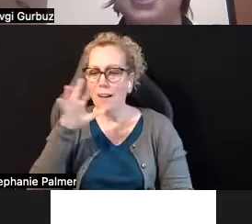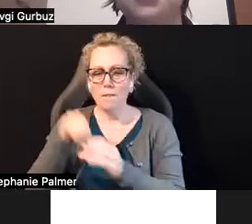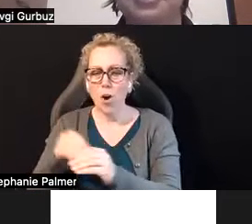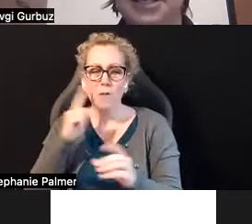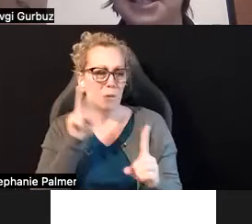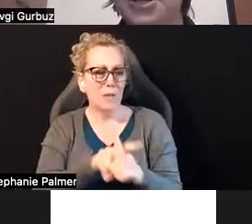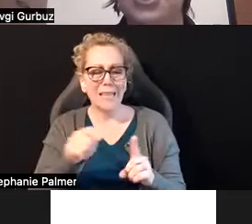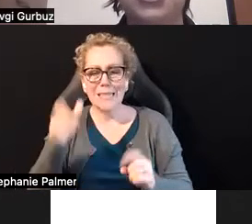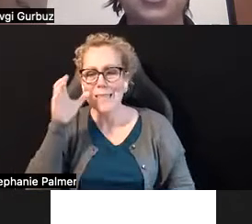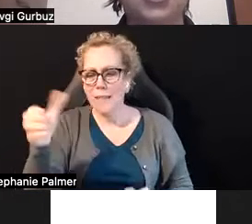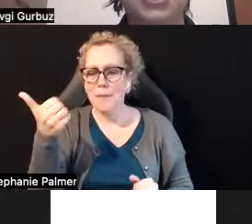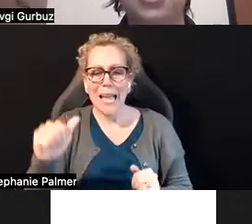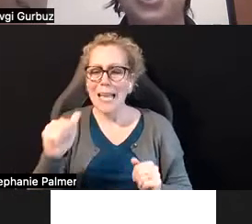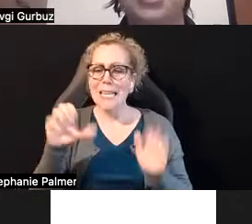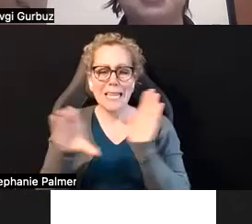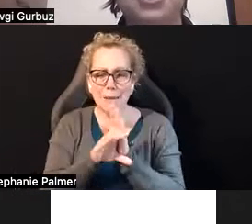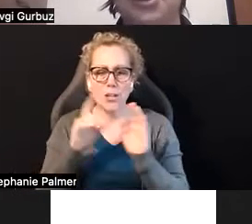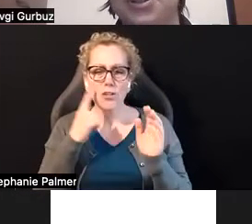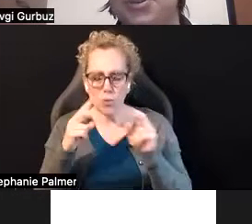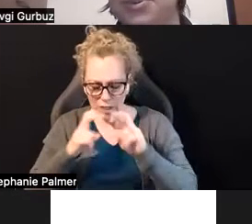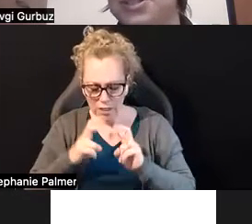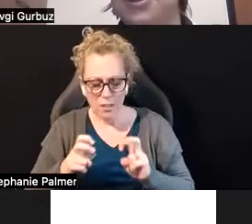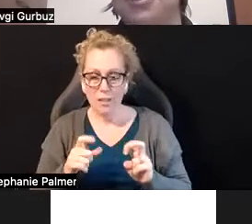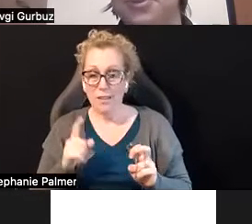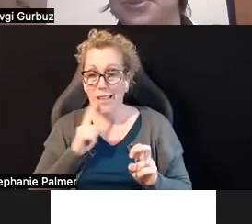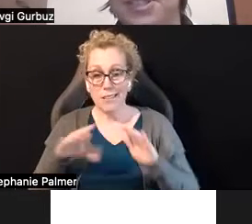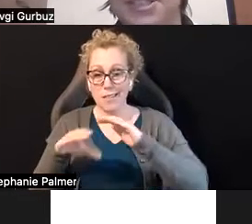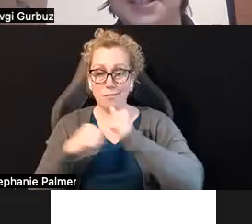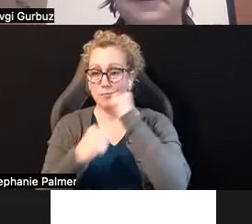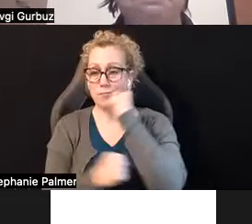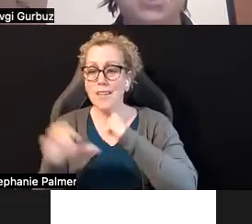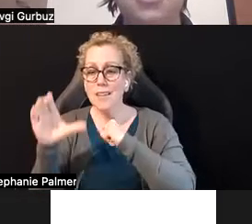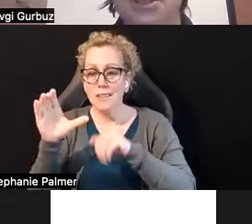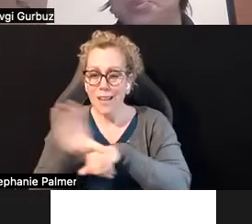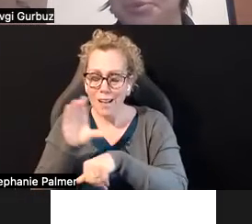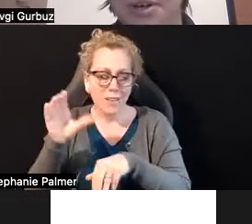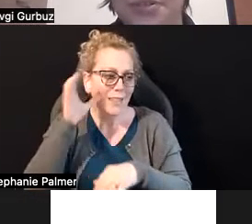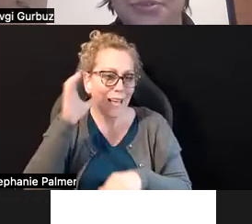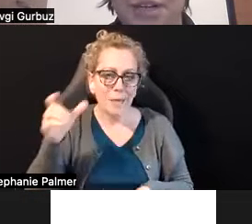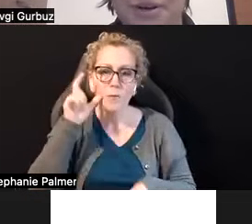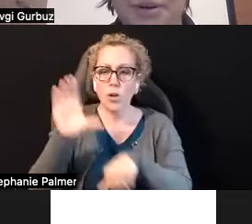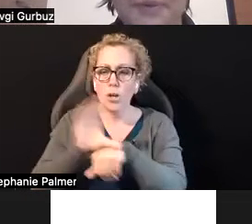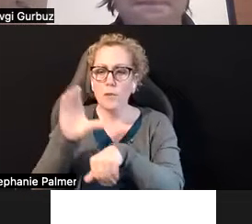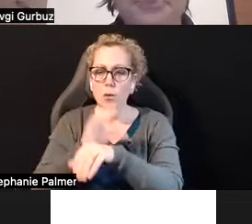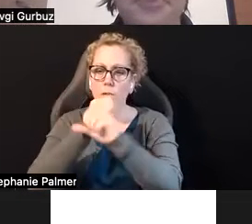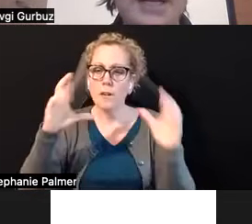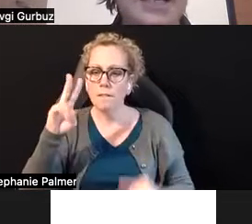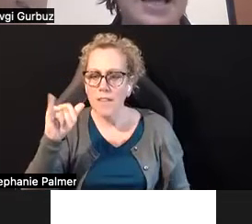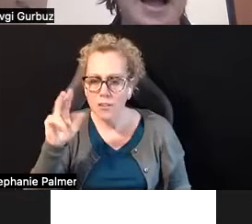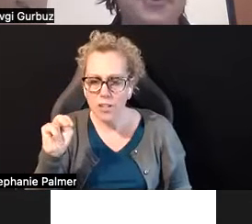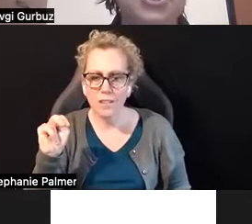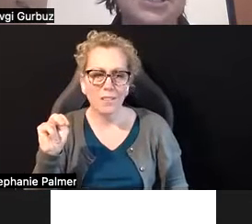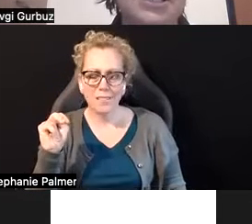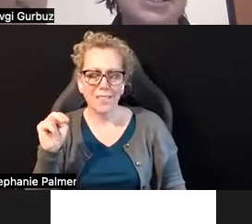any kind of image. So it's a concept that's really used in computer vision. It's much more broader than radar.